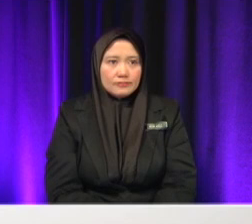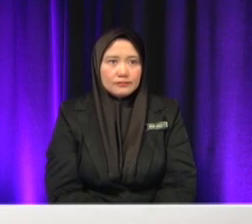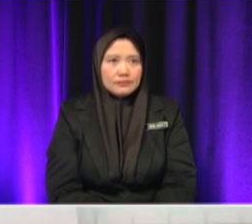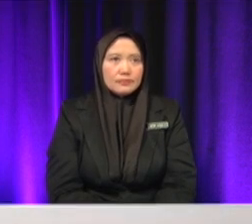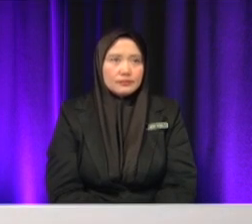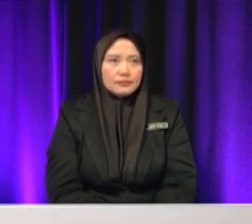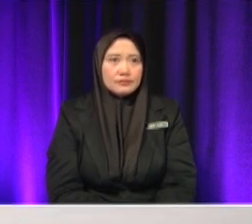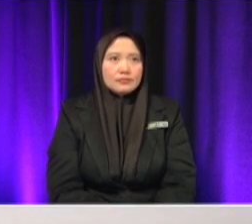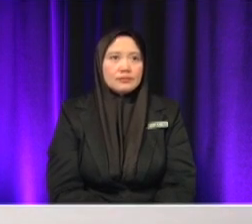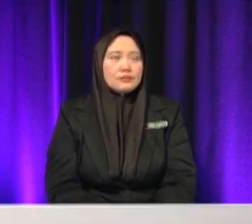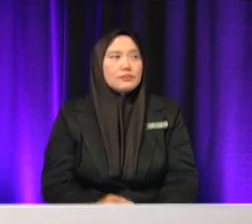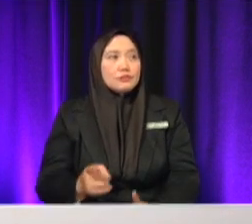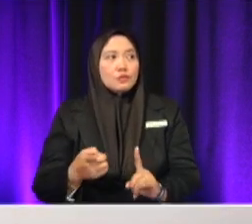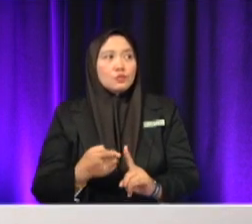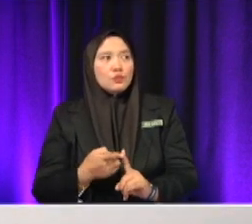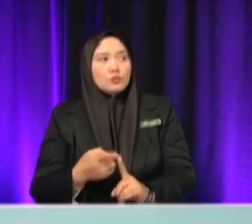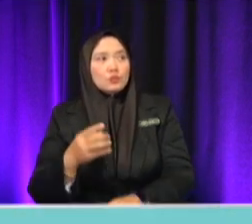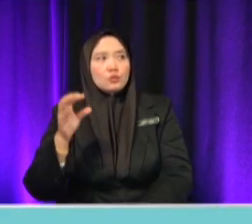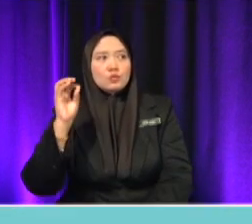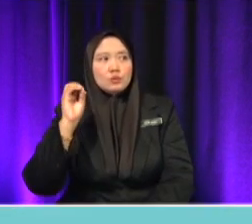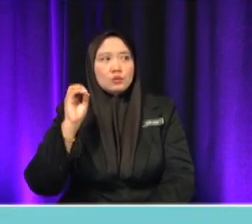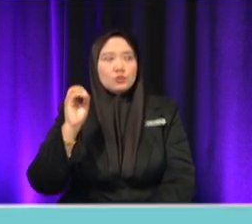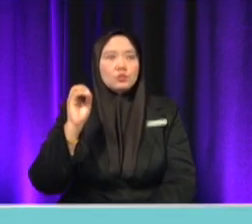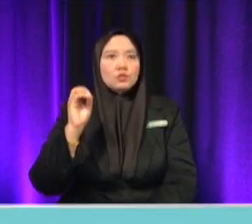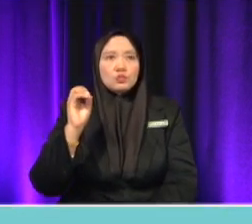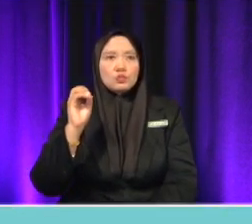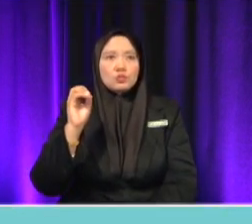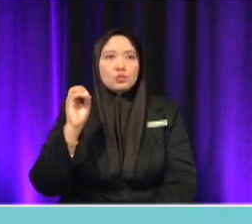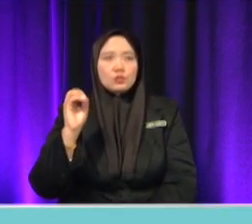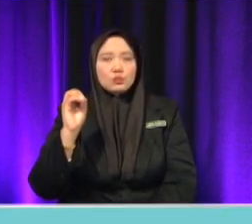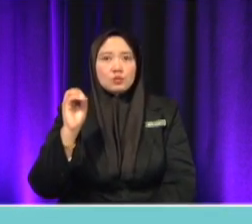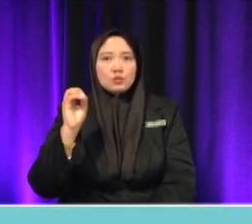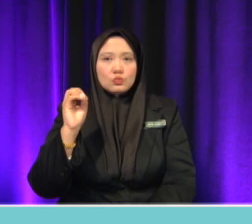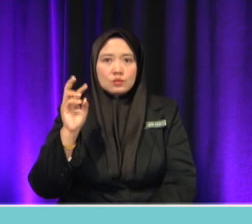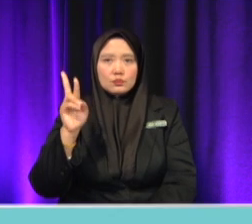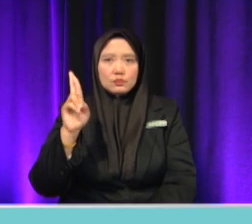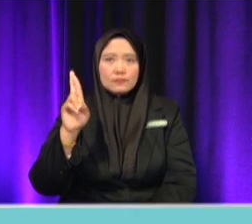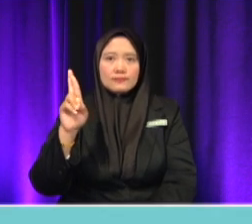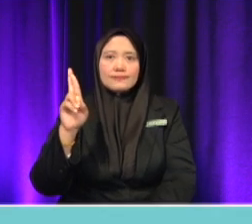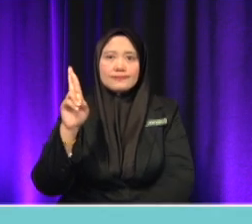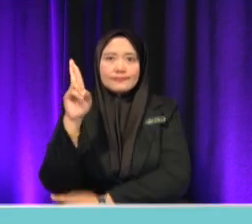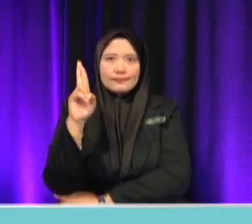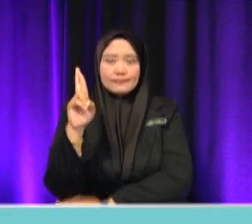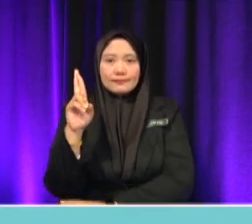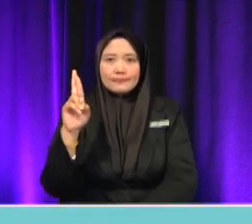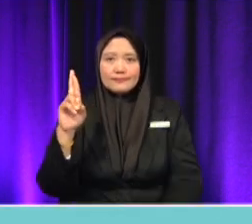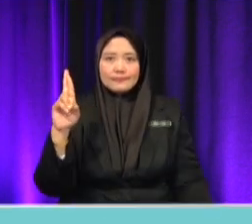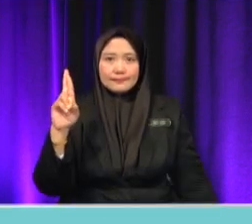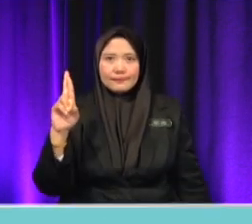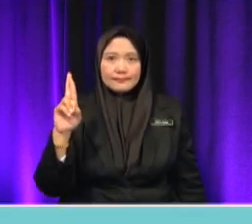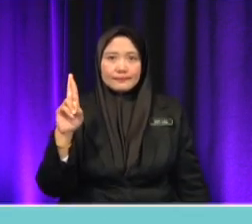The first word will be O. O, okay. Next is R. R,